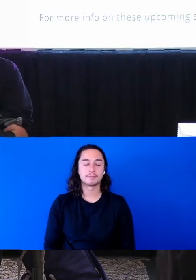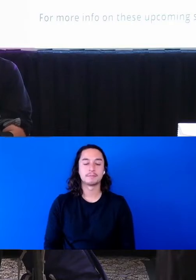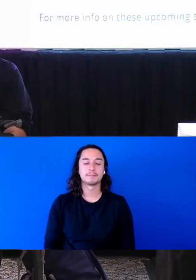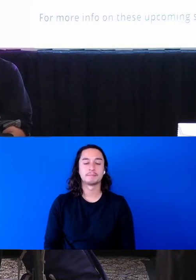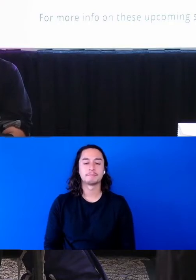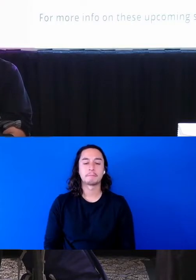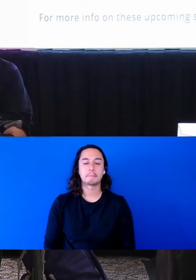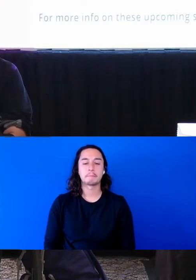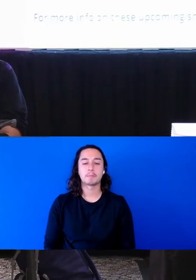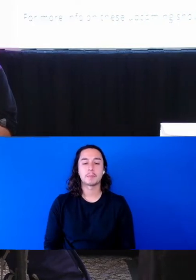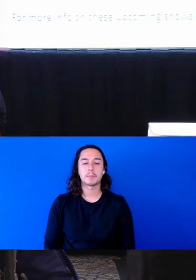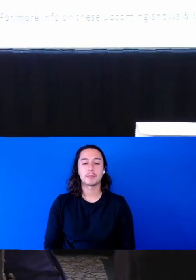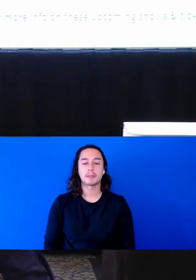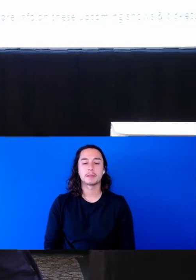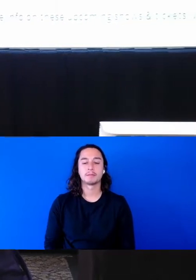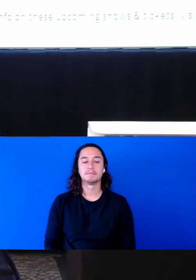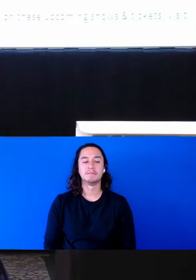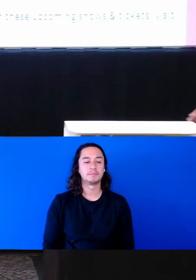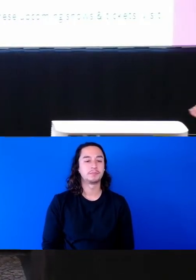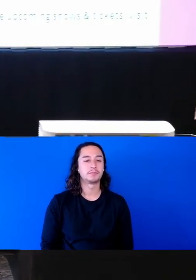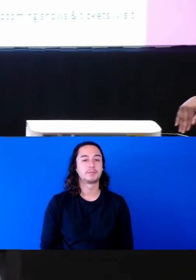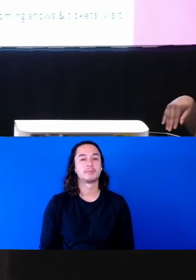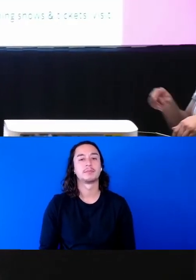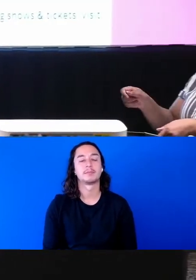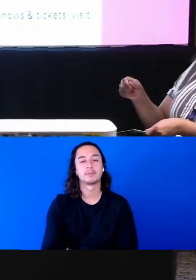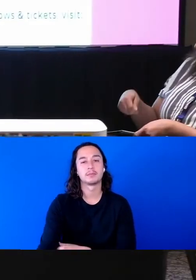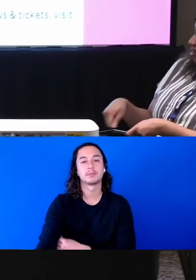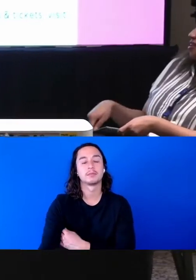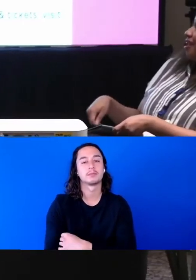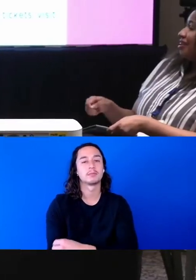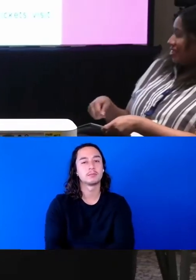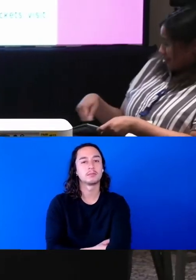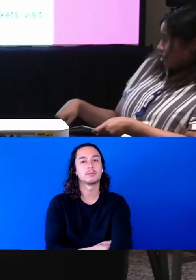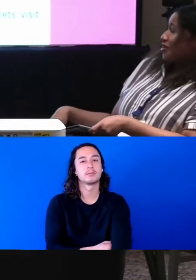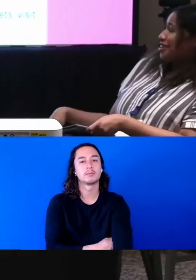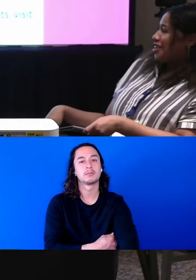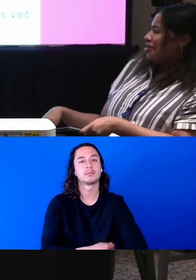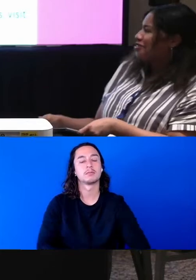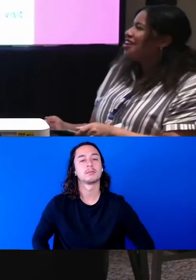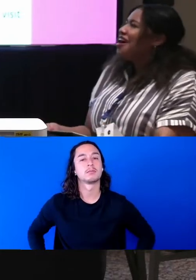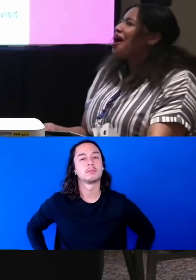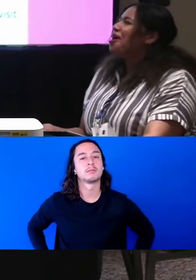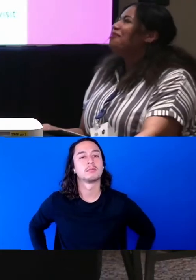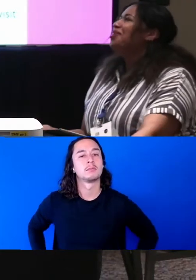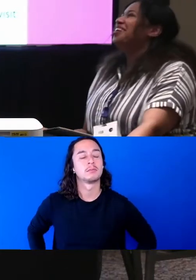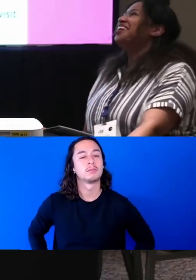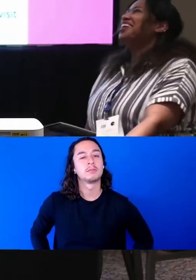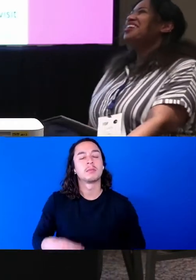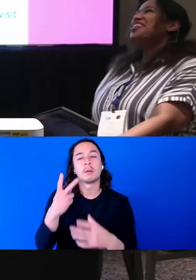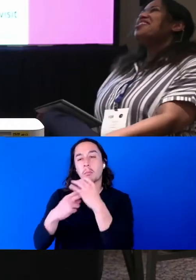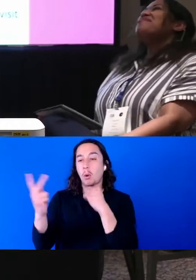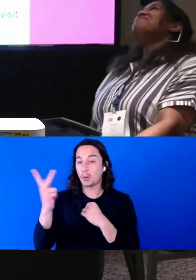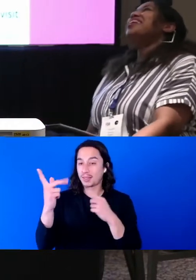You're both giving me a lot to think about. I almost wish that I was like not leaving the spot to take notes.